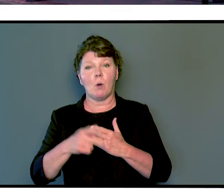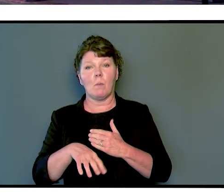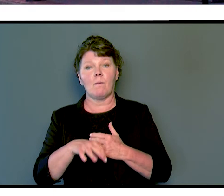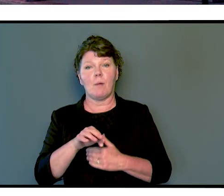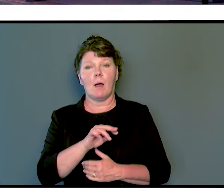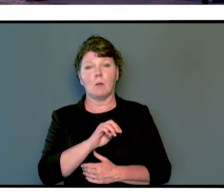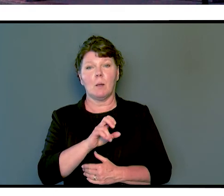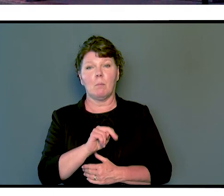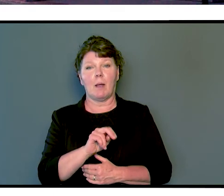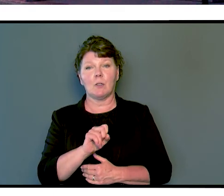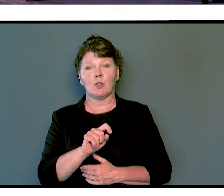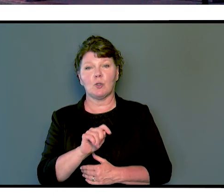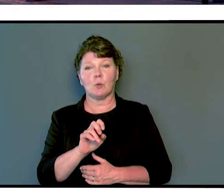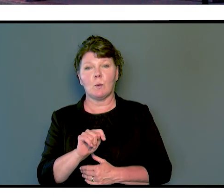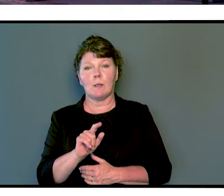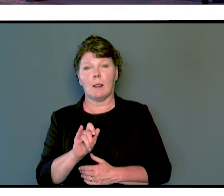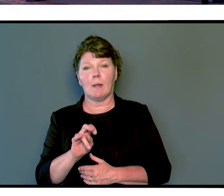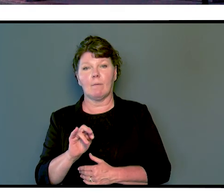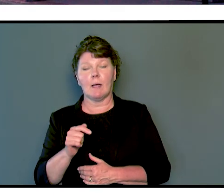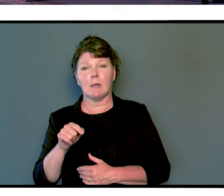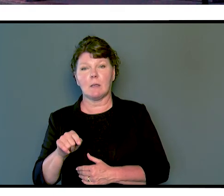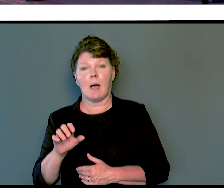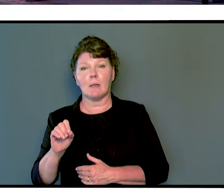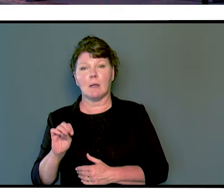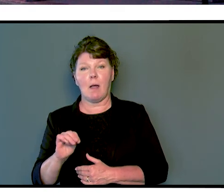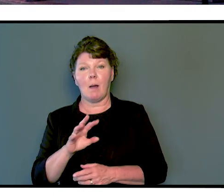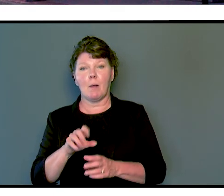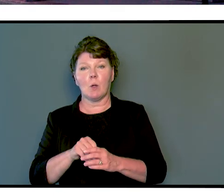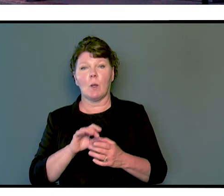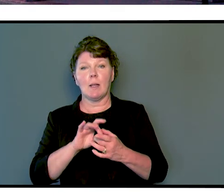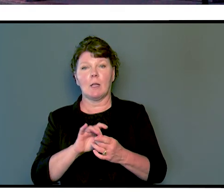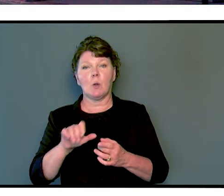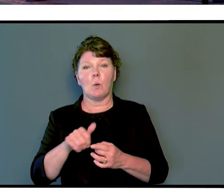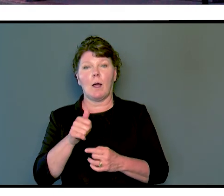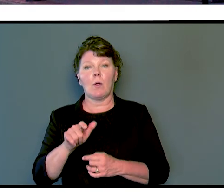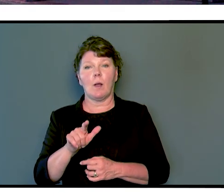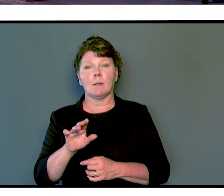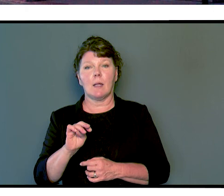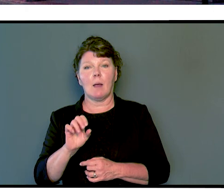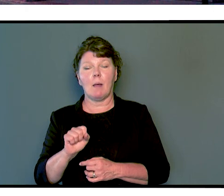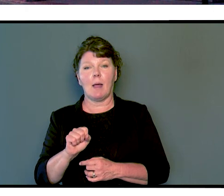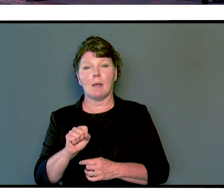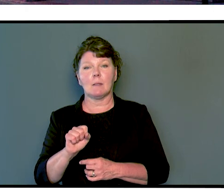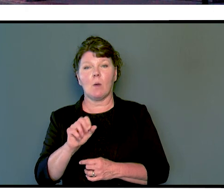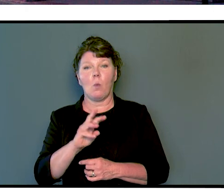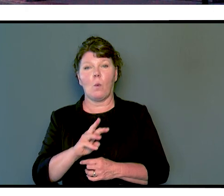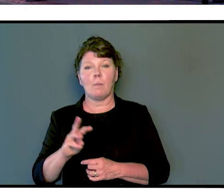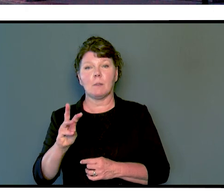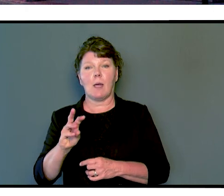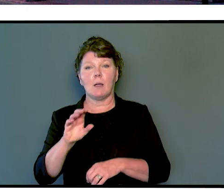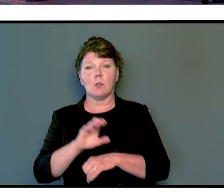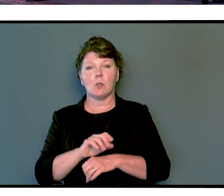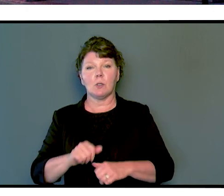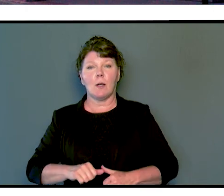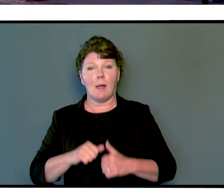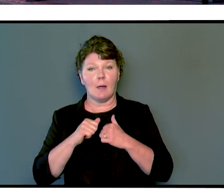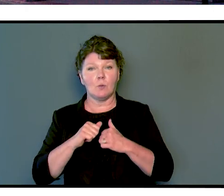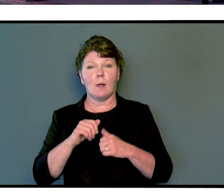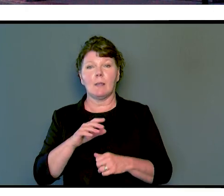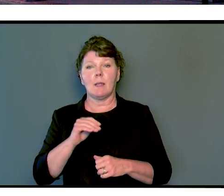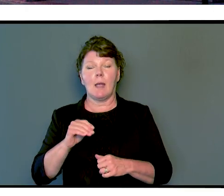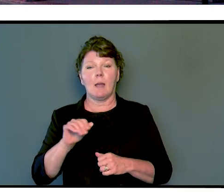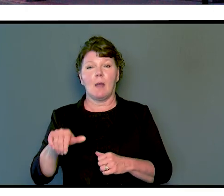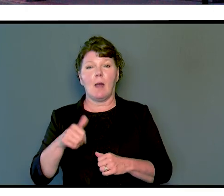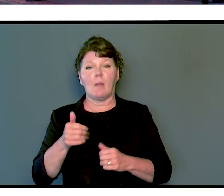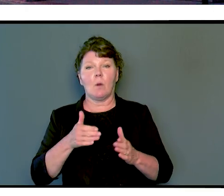program can be found at mainstreetliving.com, including links to other LCMS websites, congregation